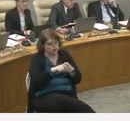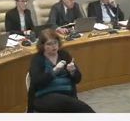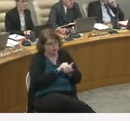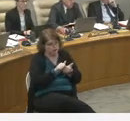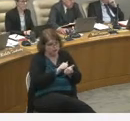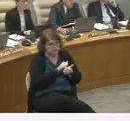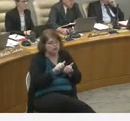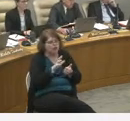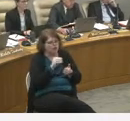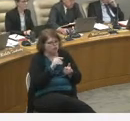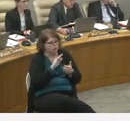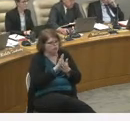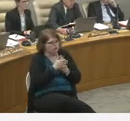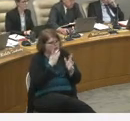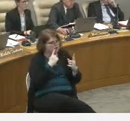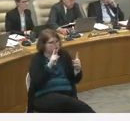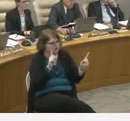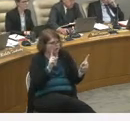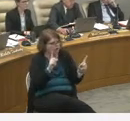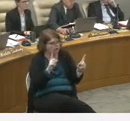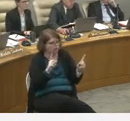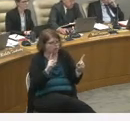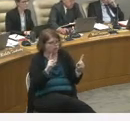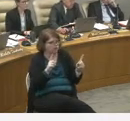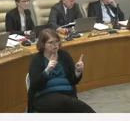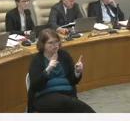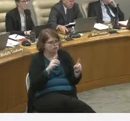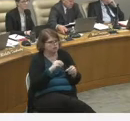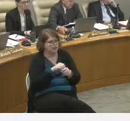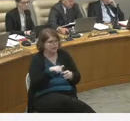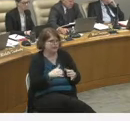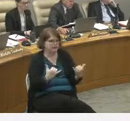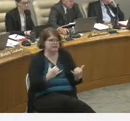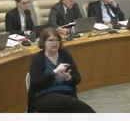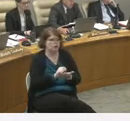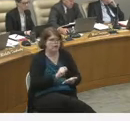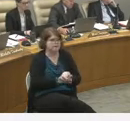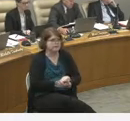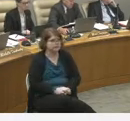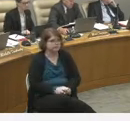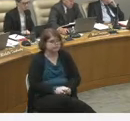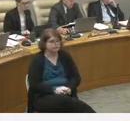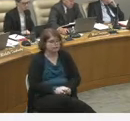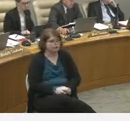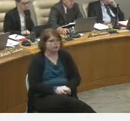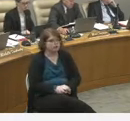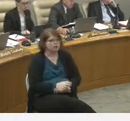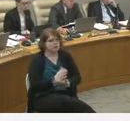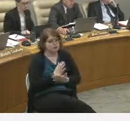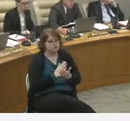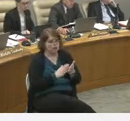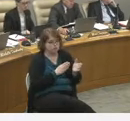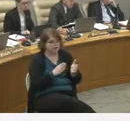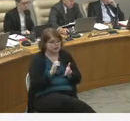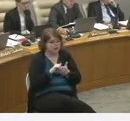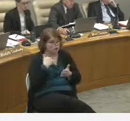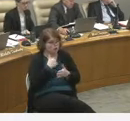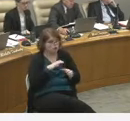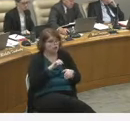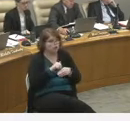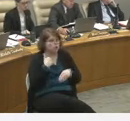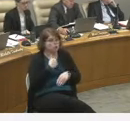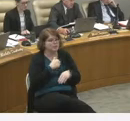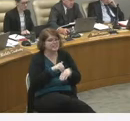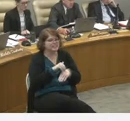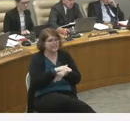and to be successful in in this in this era some of the ways we're doing that we are sending activity